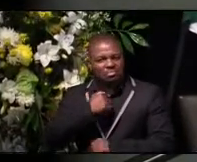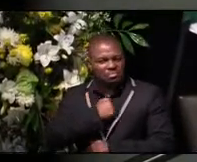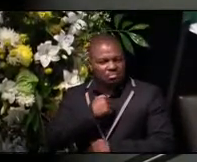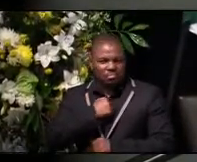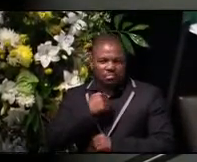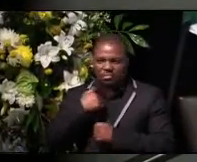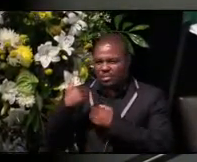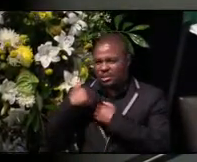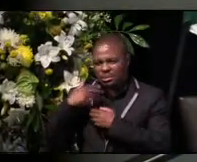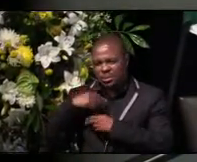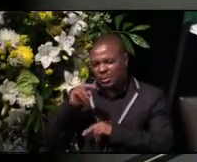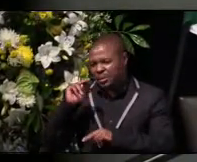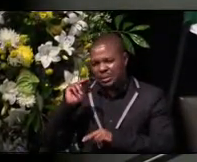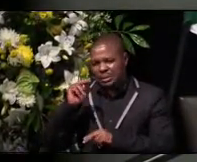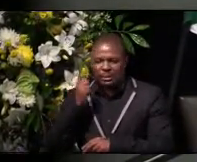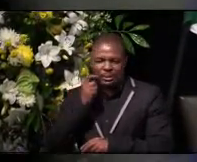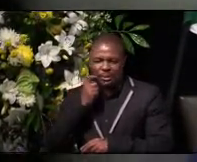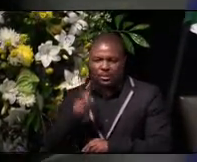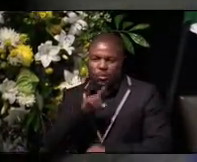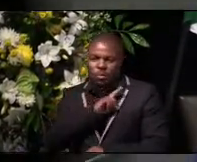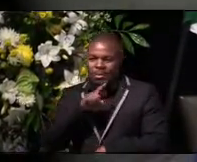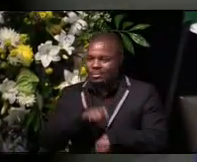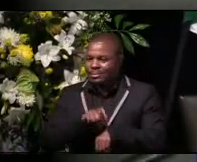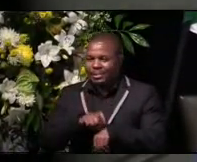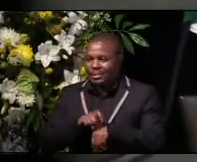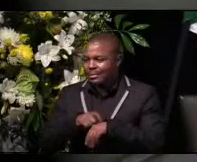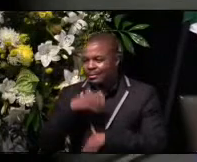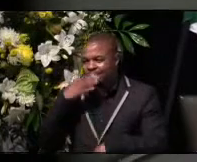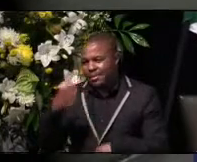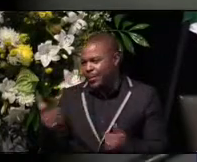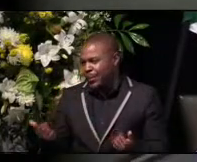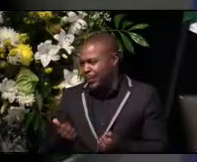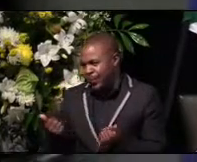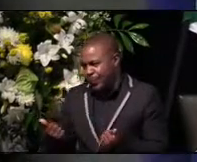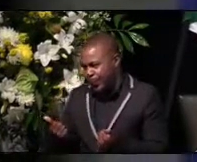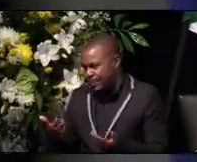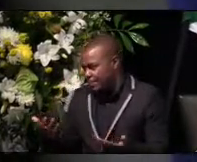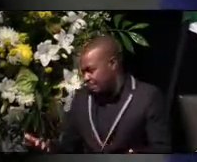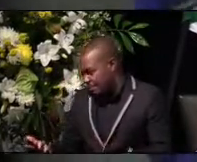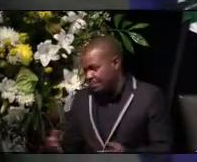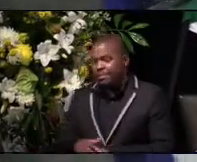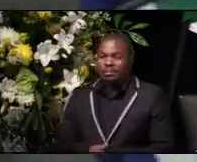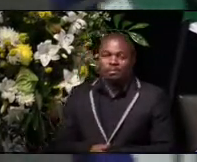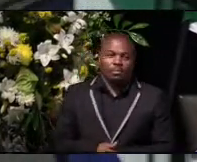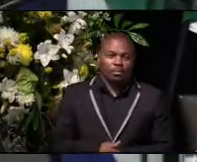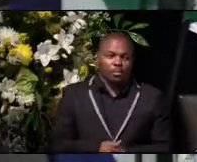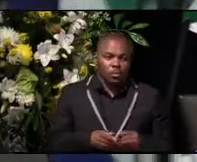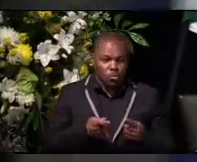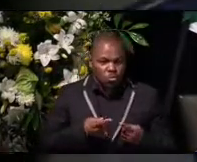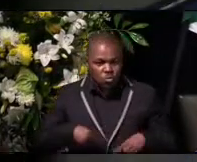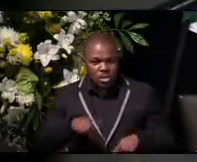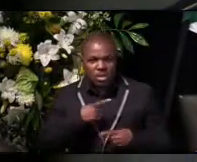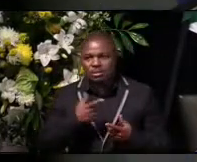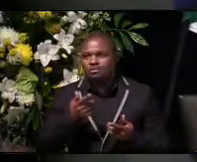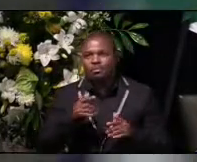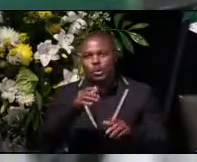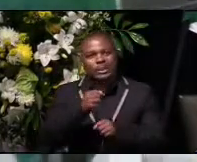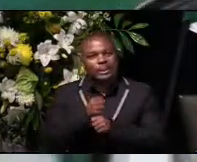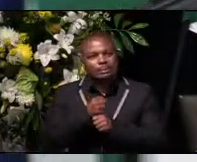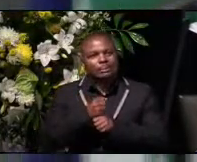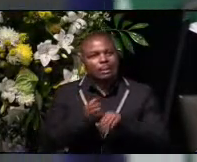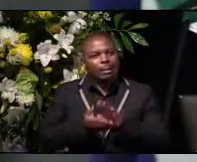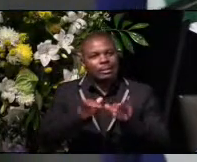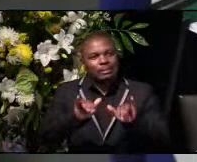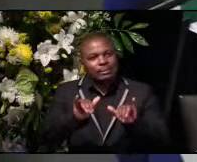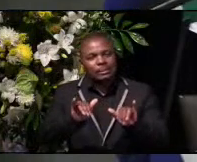very simple uh because uh we can't be keeping you here